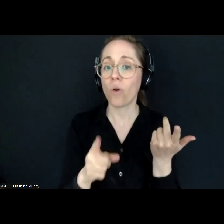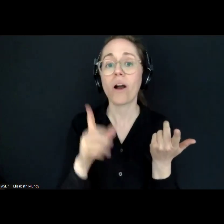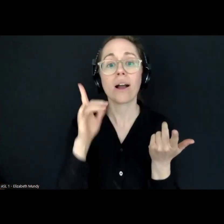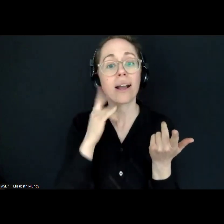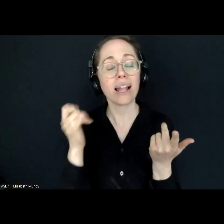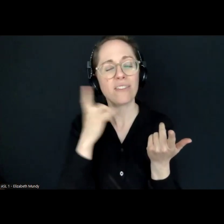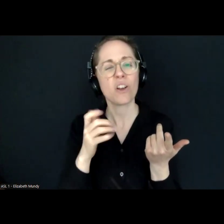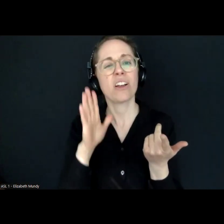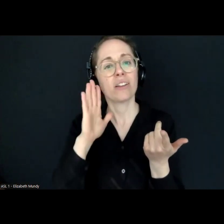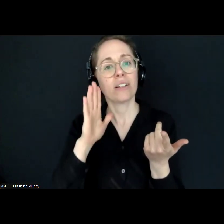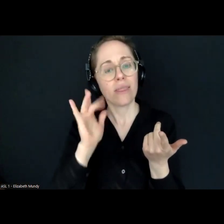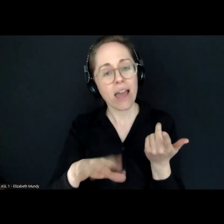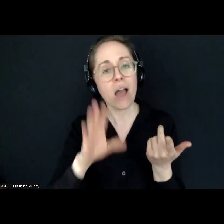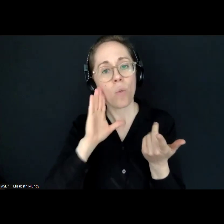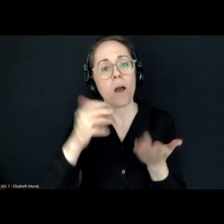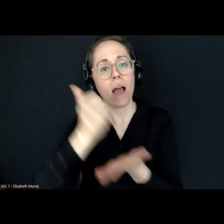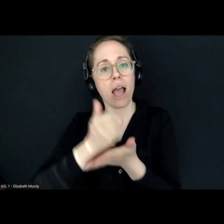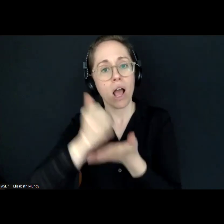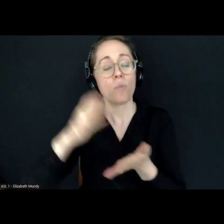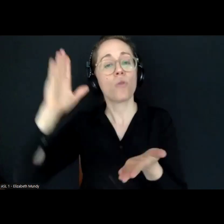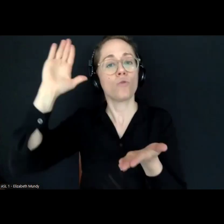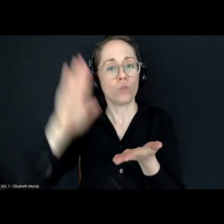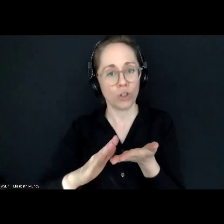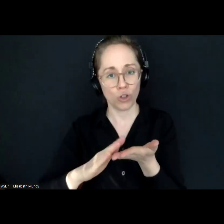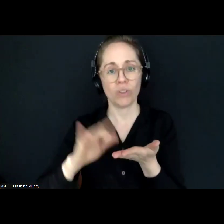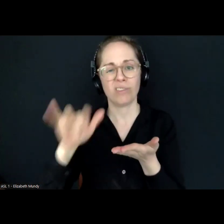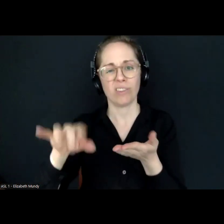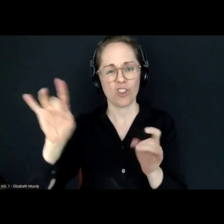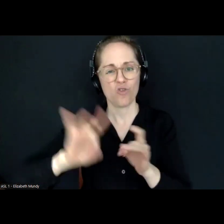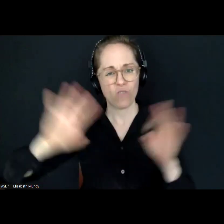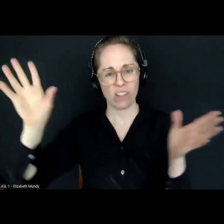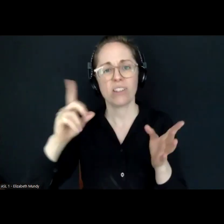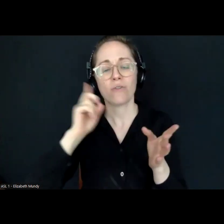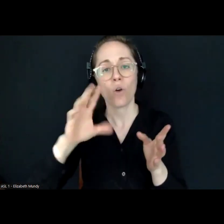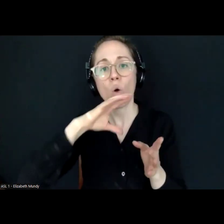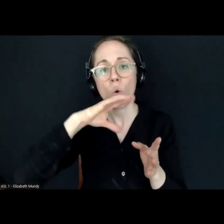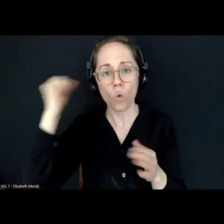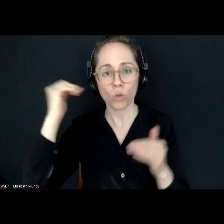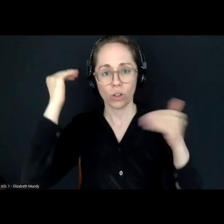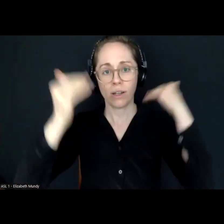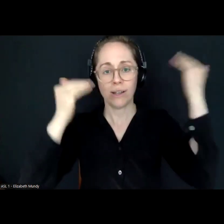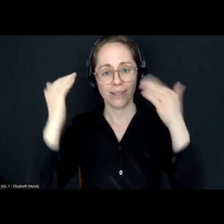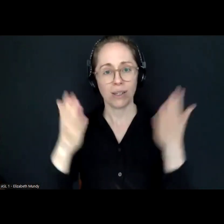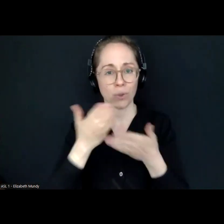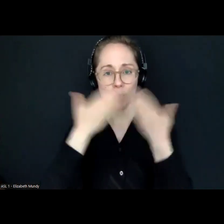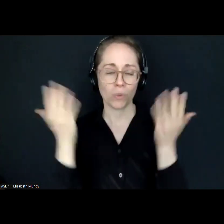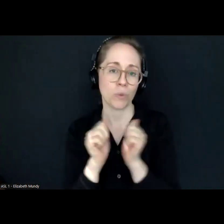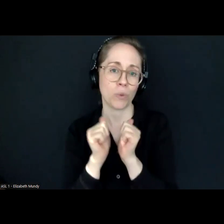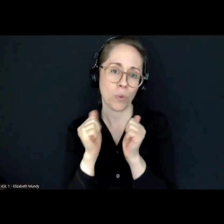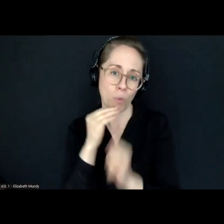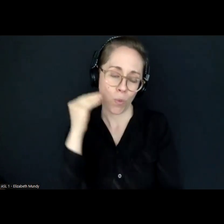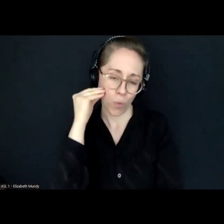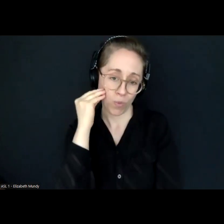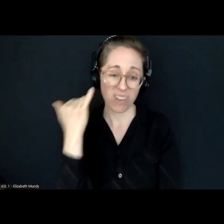ameliorating the homeless crisis of older adults in California. And I will pass it back to Kevin.